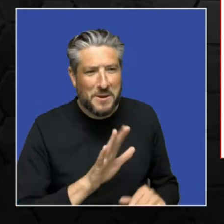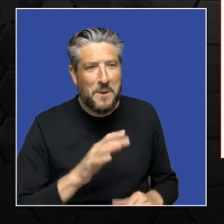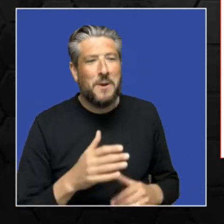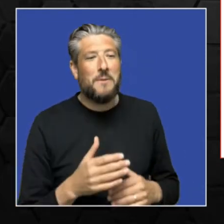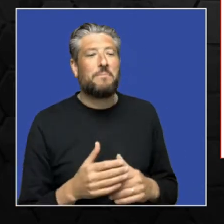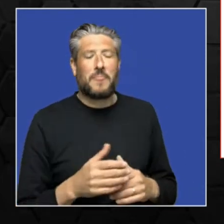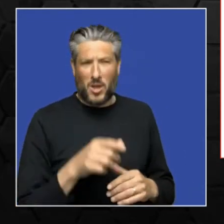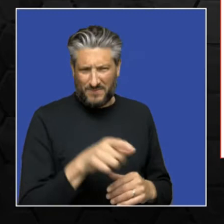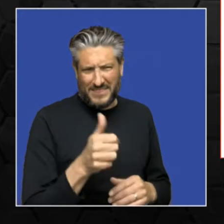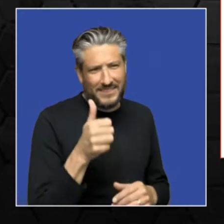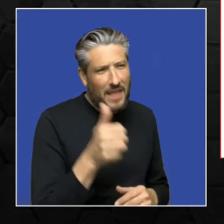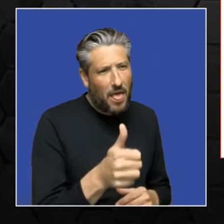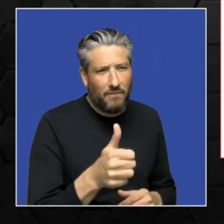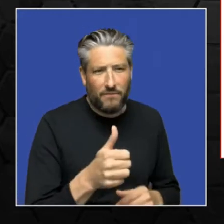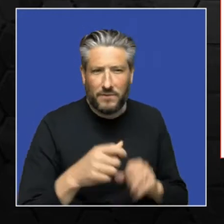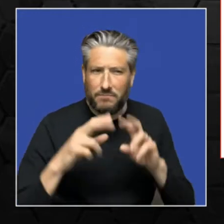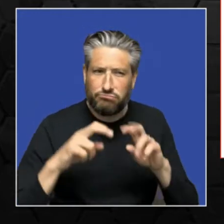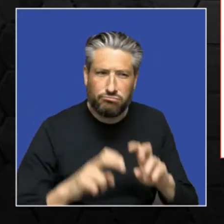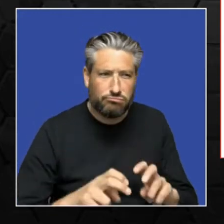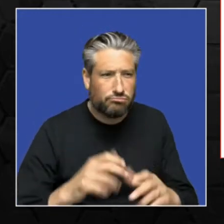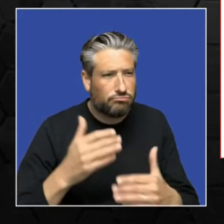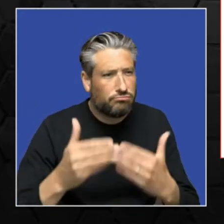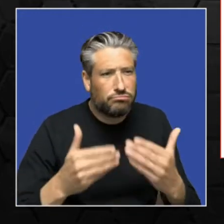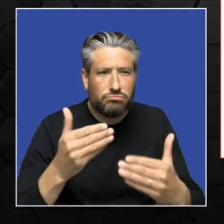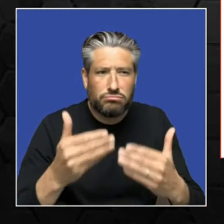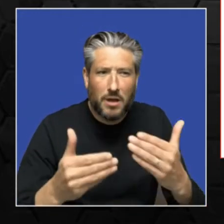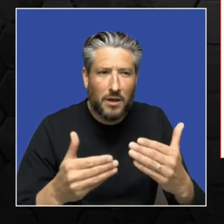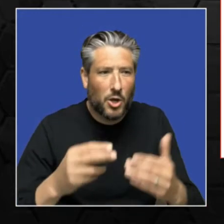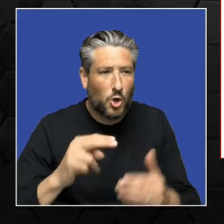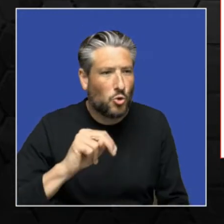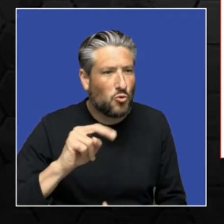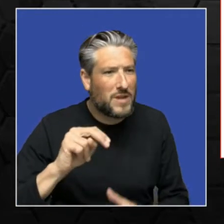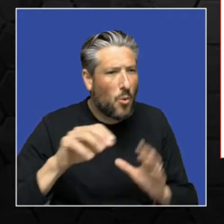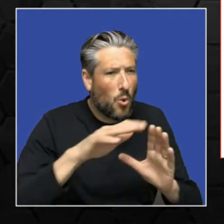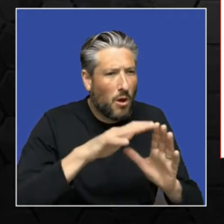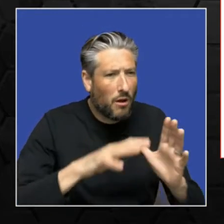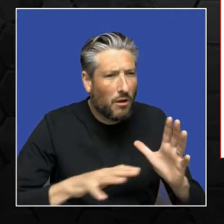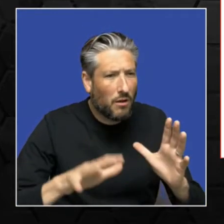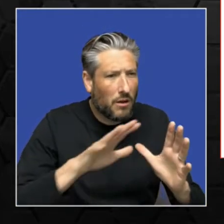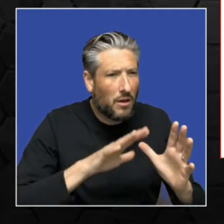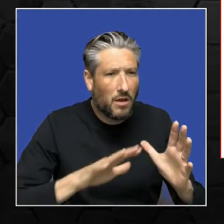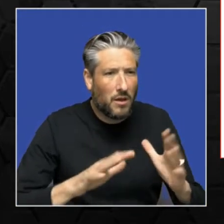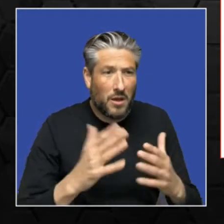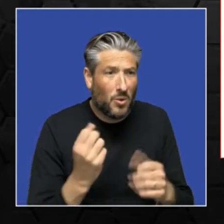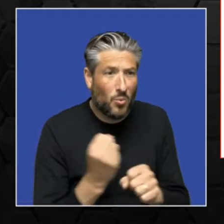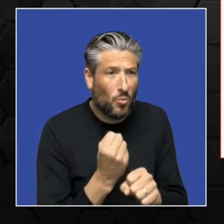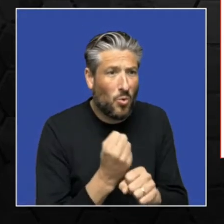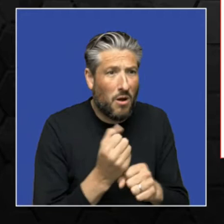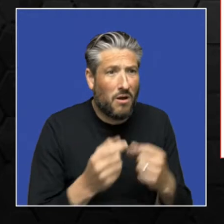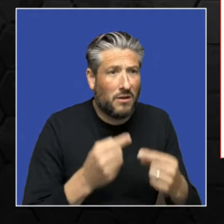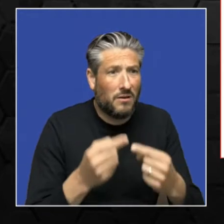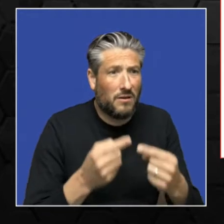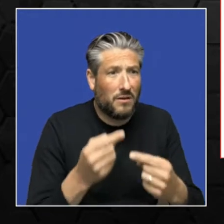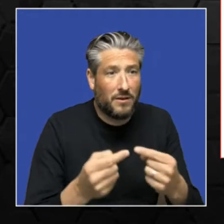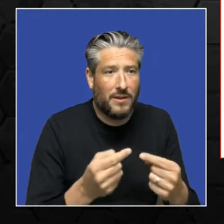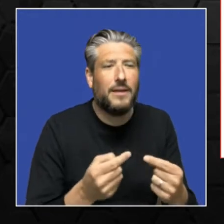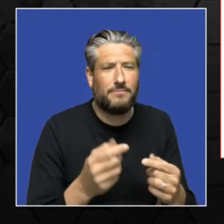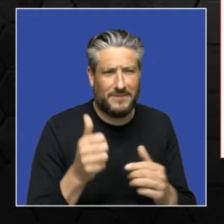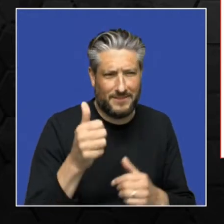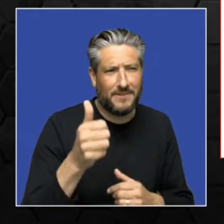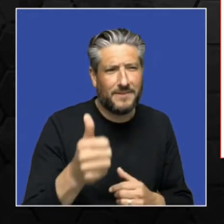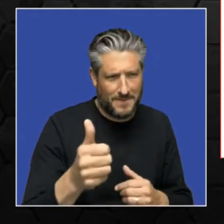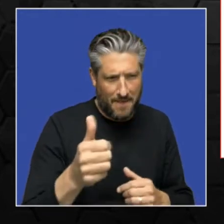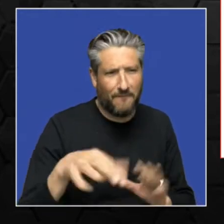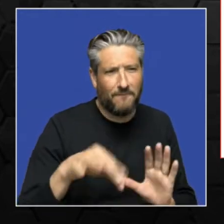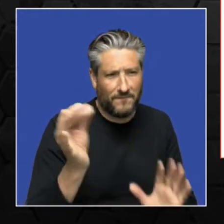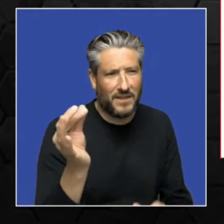In case you don't know how neural networks work, it's okay. You can still follow, and yeah, I hope the remaining